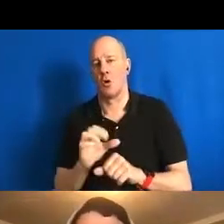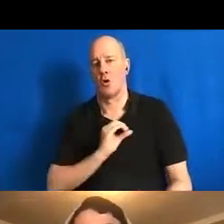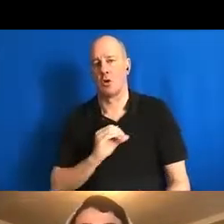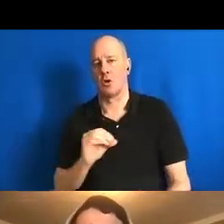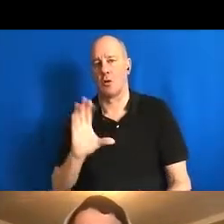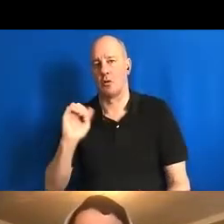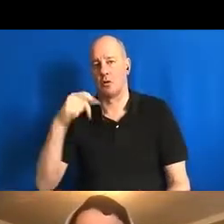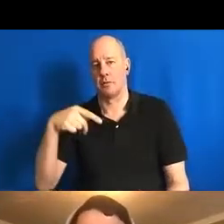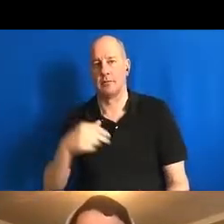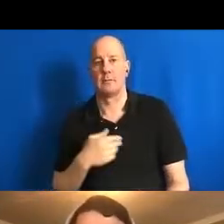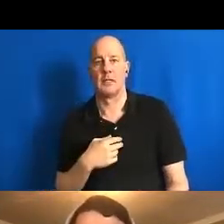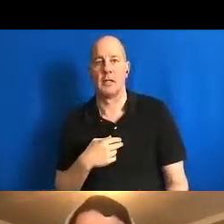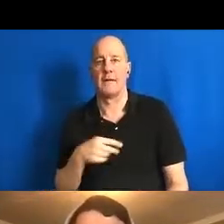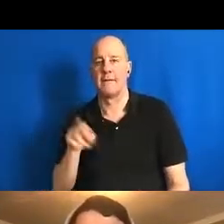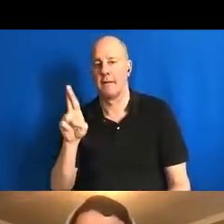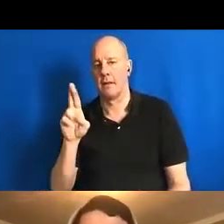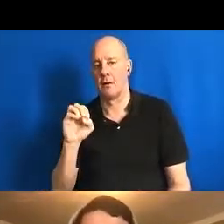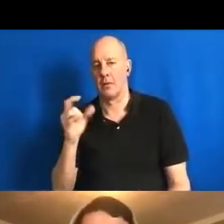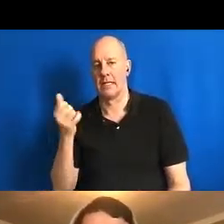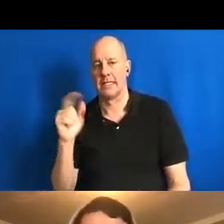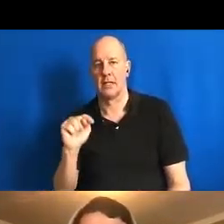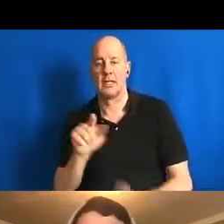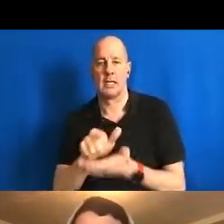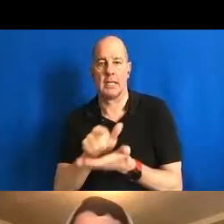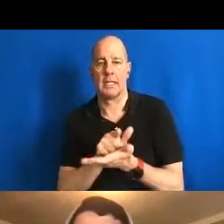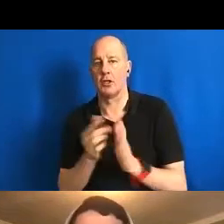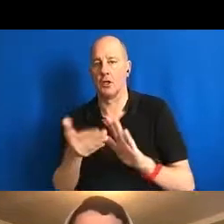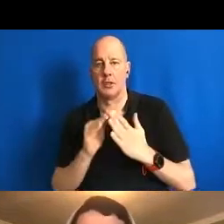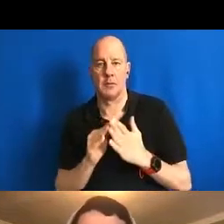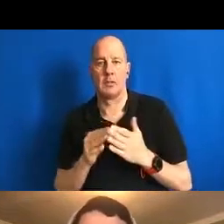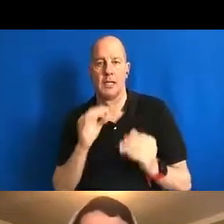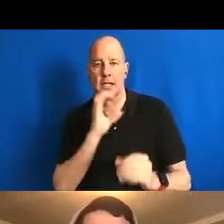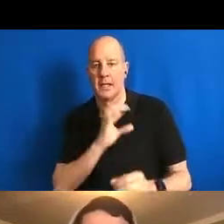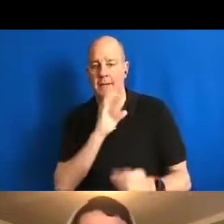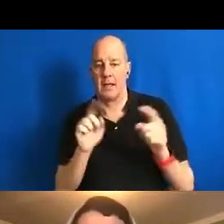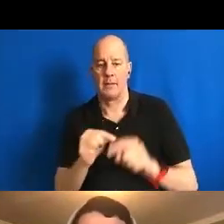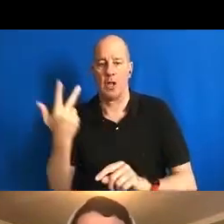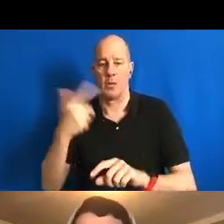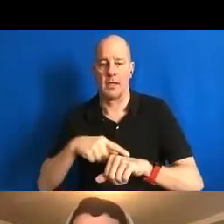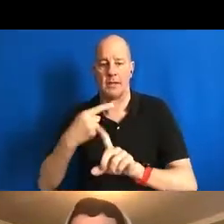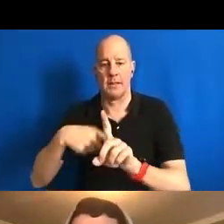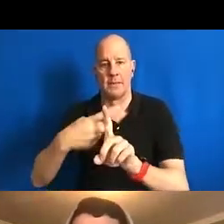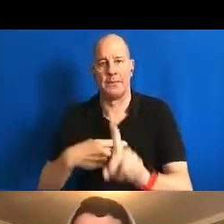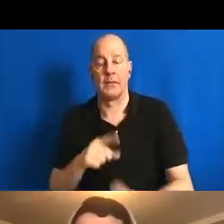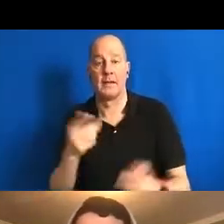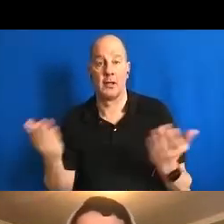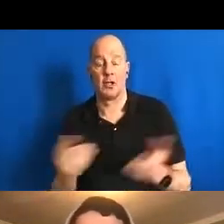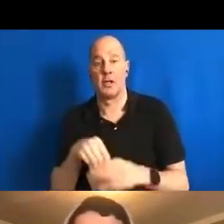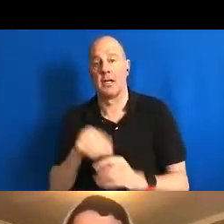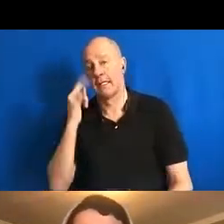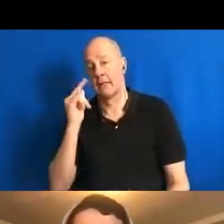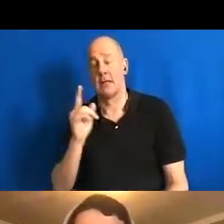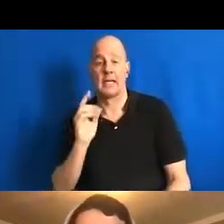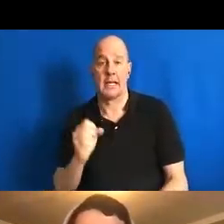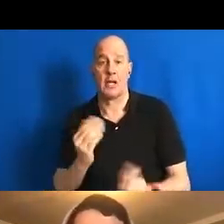have our Resilient Communities Legal Cafes that happen 3 times per month. You can come and talk to us if you're in California. We can give you legal advice. And if